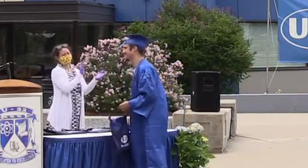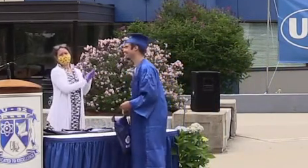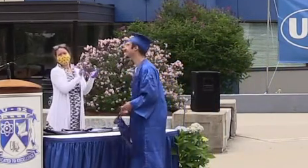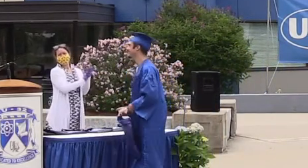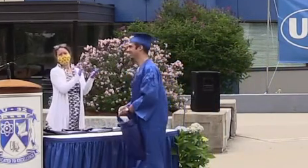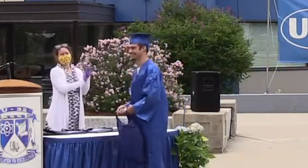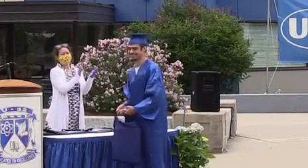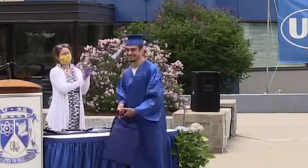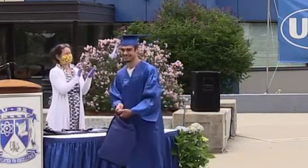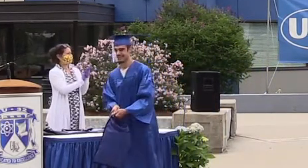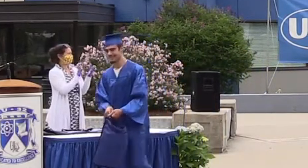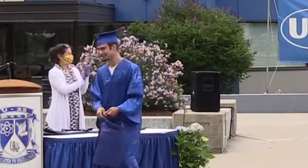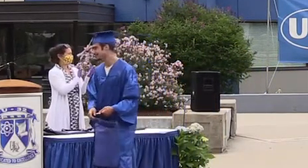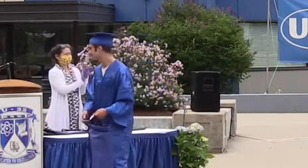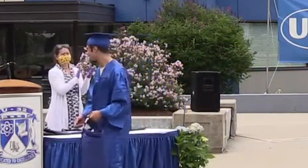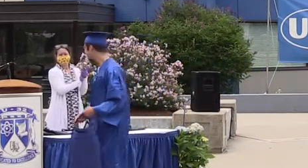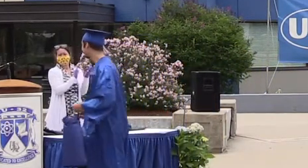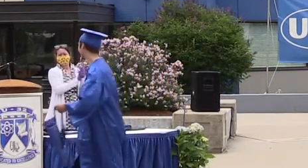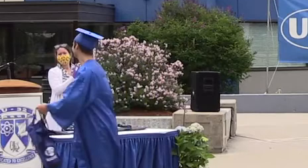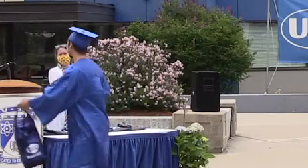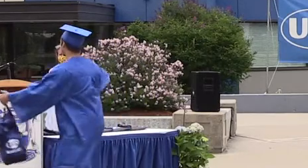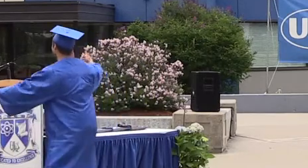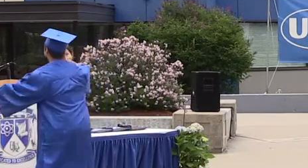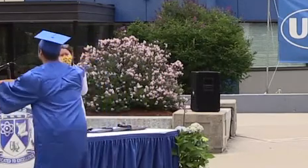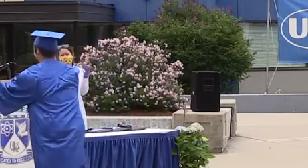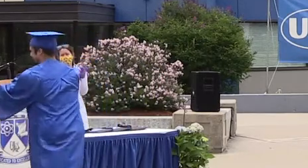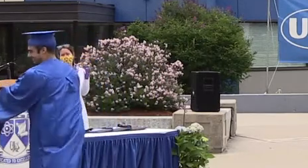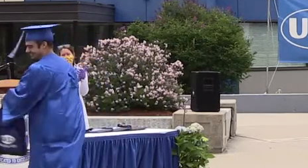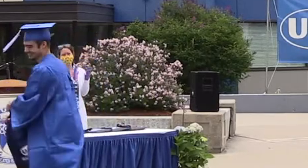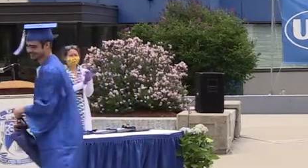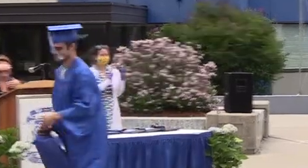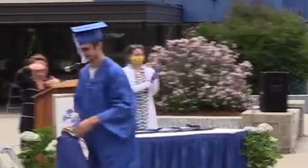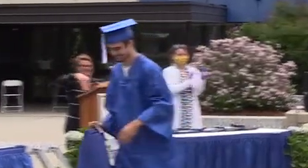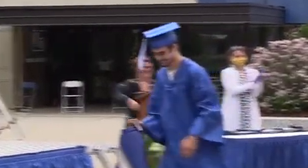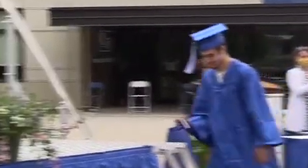God, buddy. I'm giving you an air hug. Huge air hug.